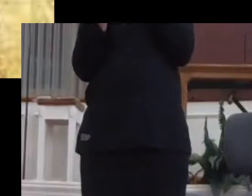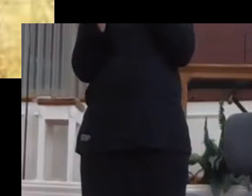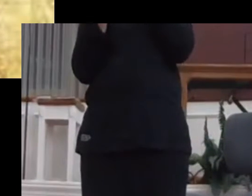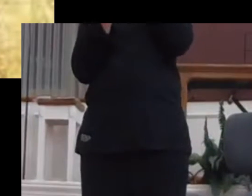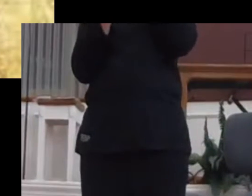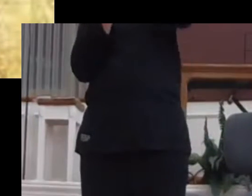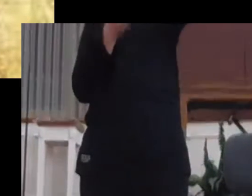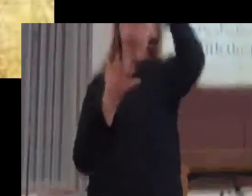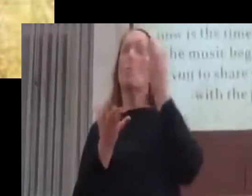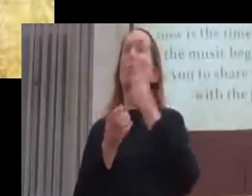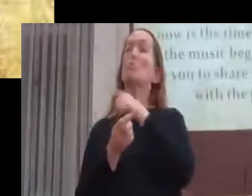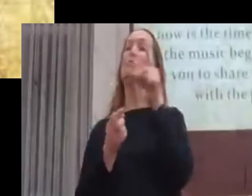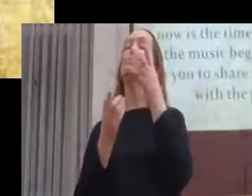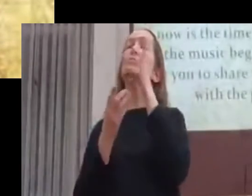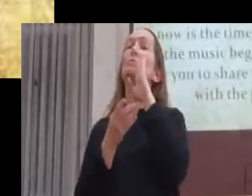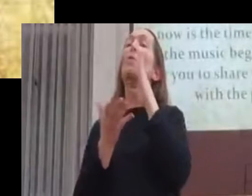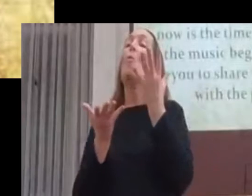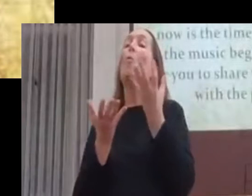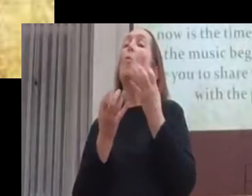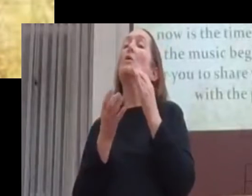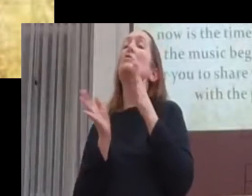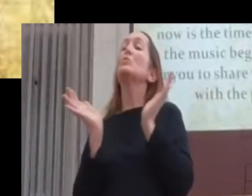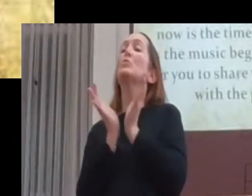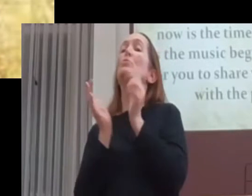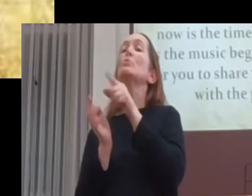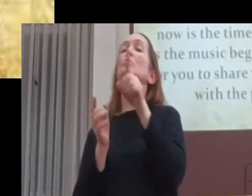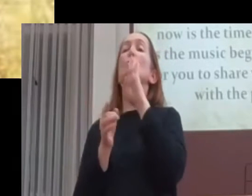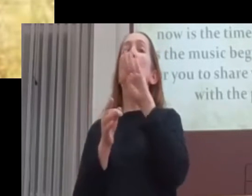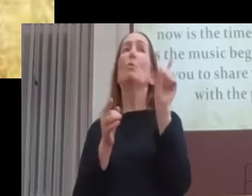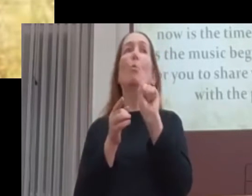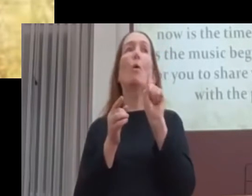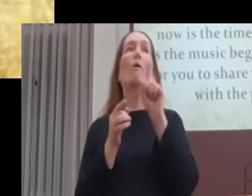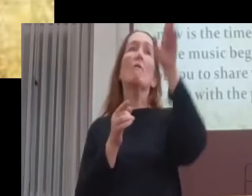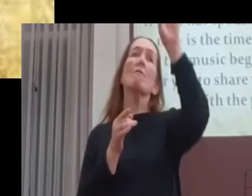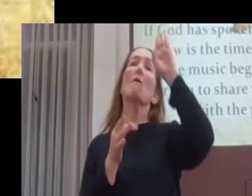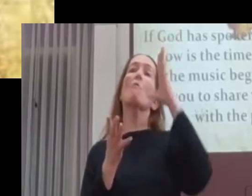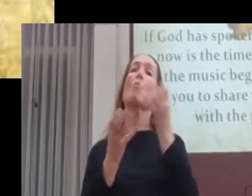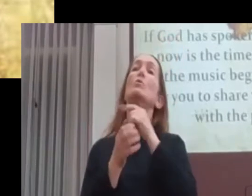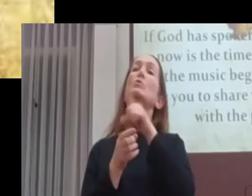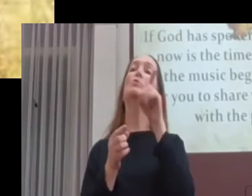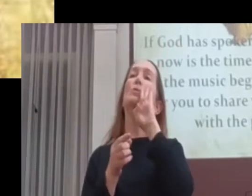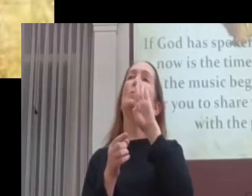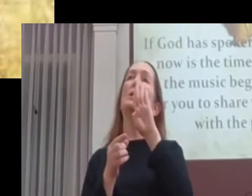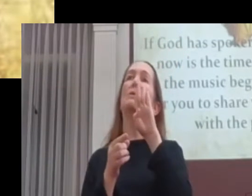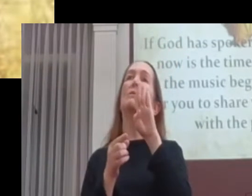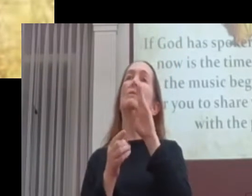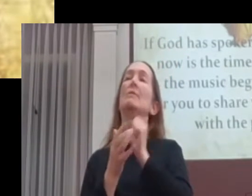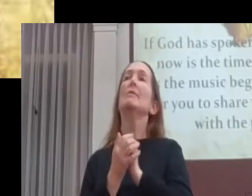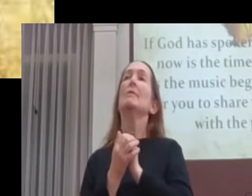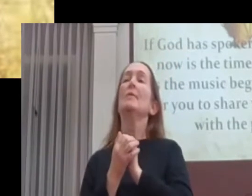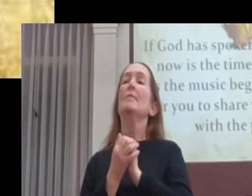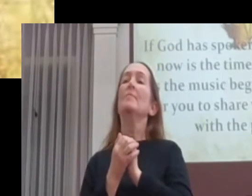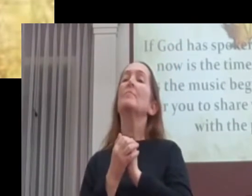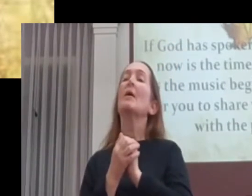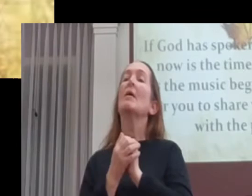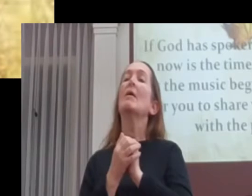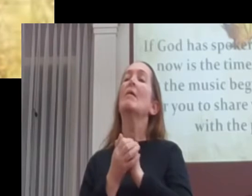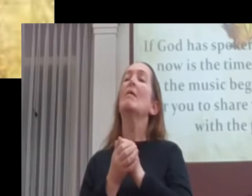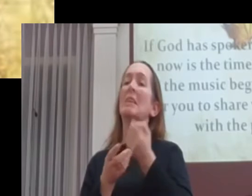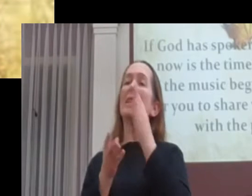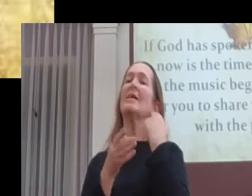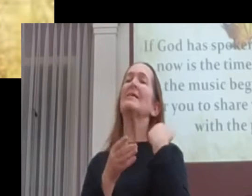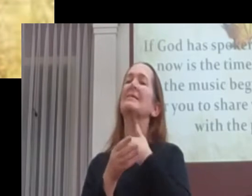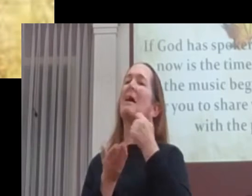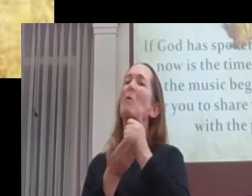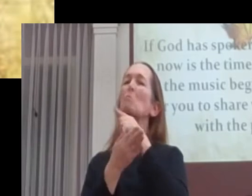have. This may be where God wants you to be. We want to encourage you to be exactly where God wants you to be.